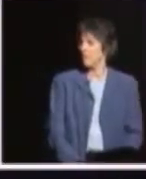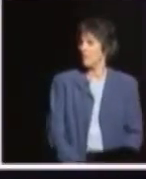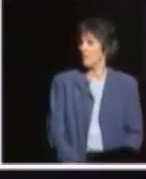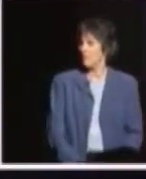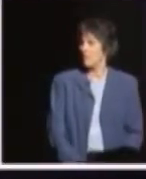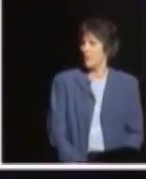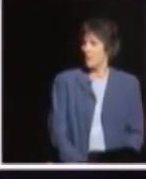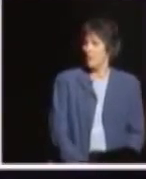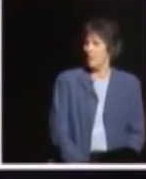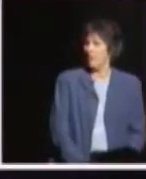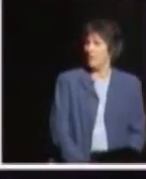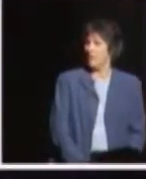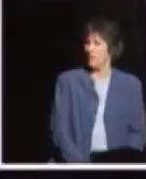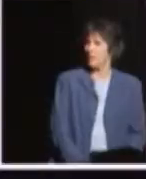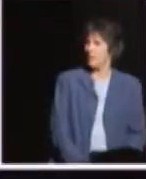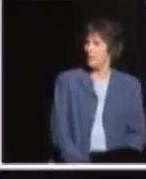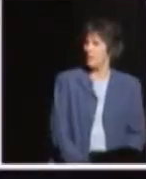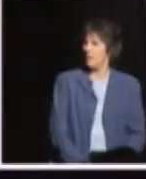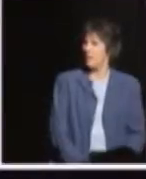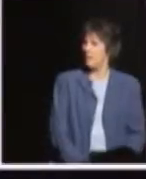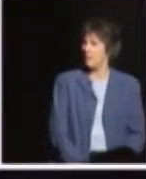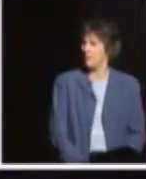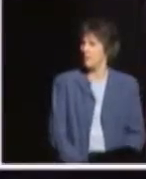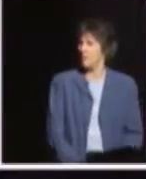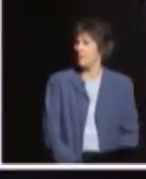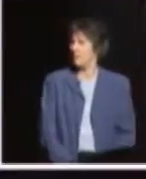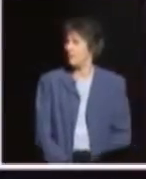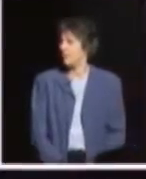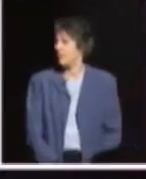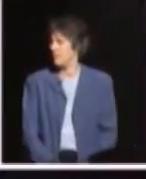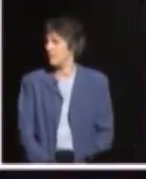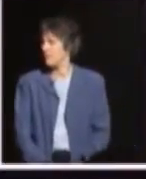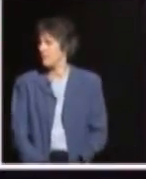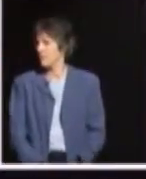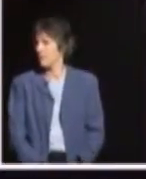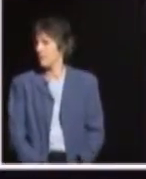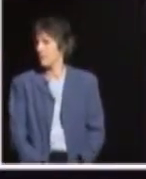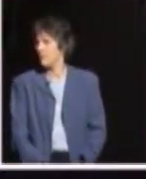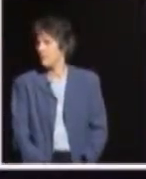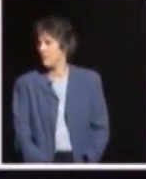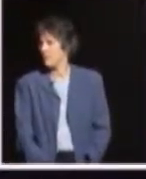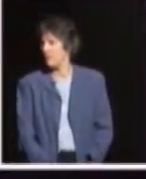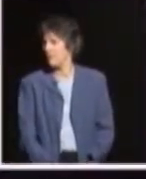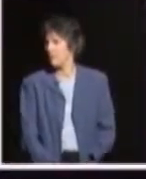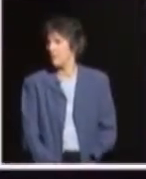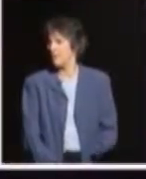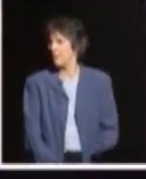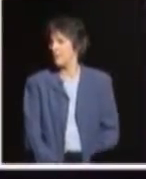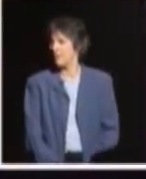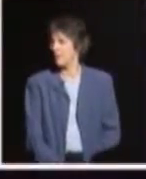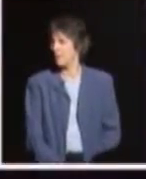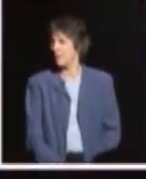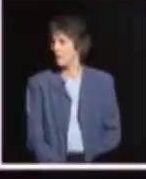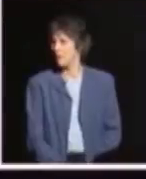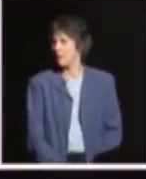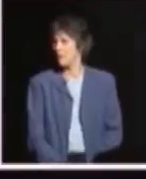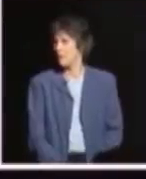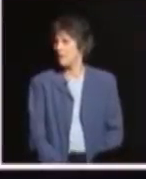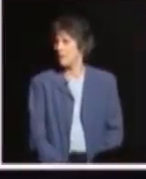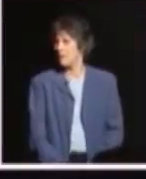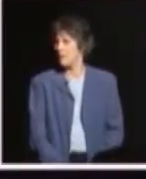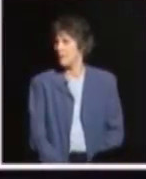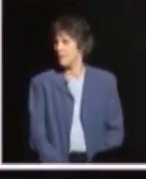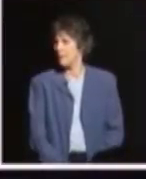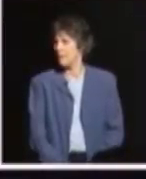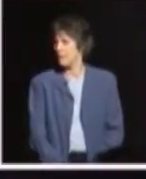wondering how you would address improving this service for deaf, hard of hearing, you know, people from other countries,